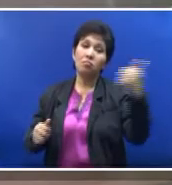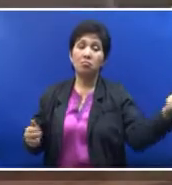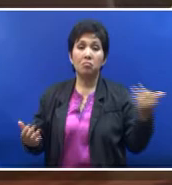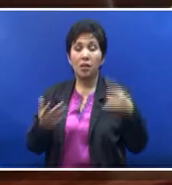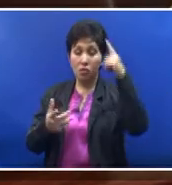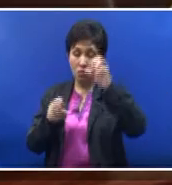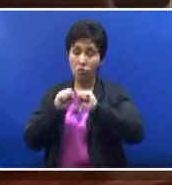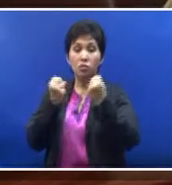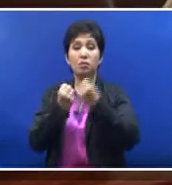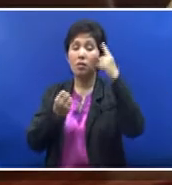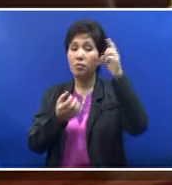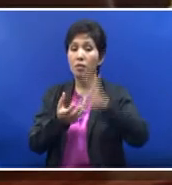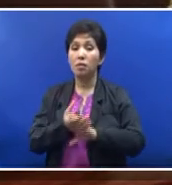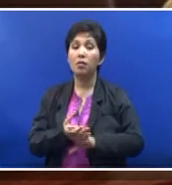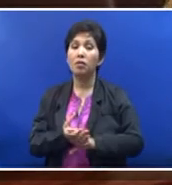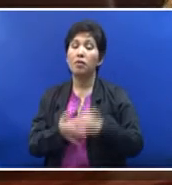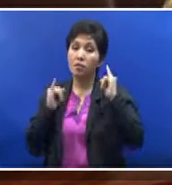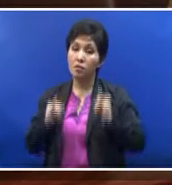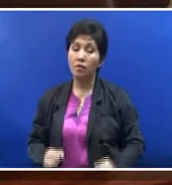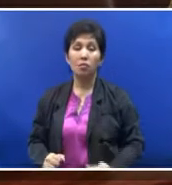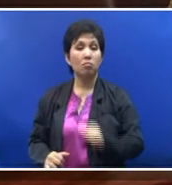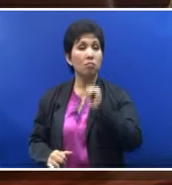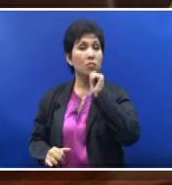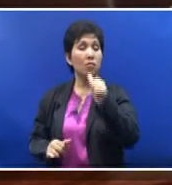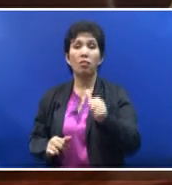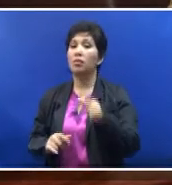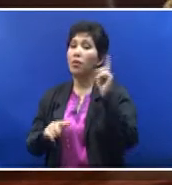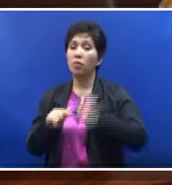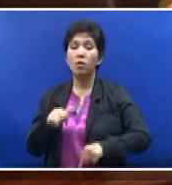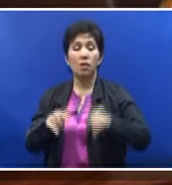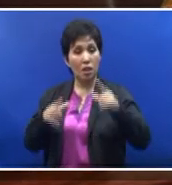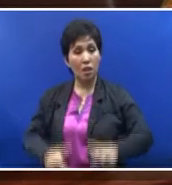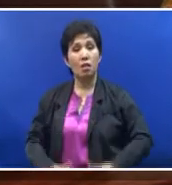social being, when an individual did not live alone,